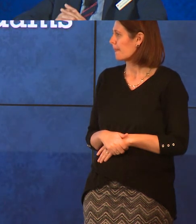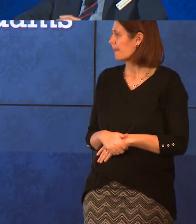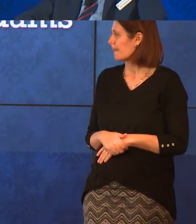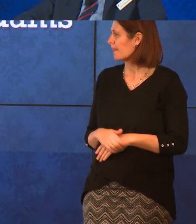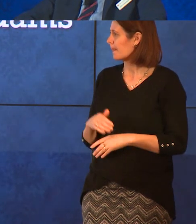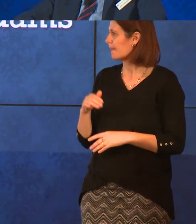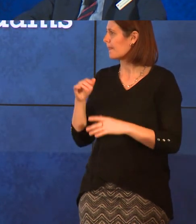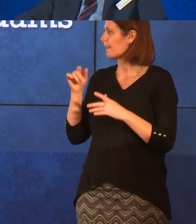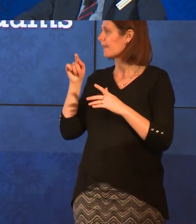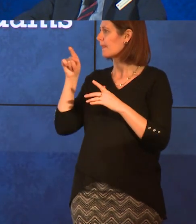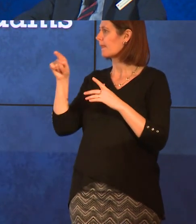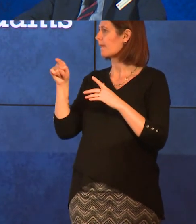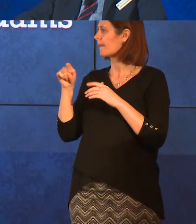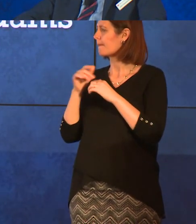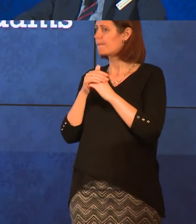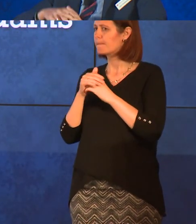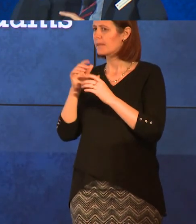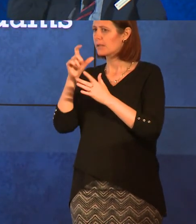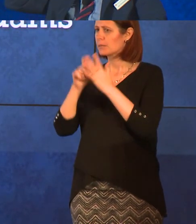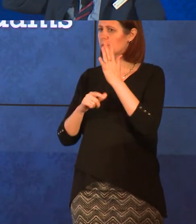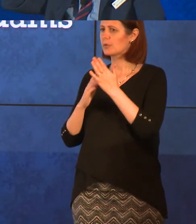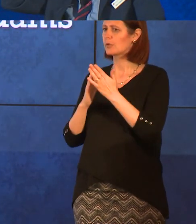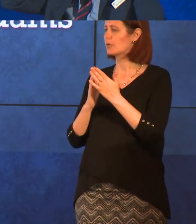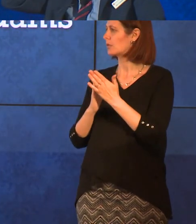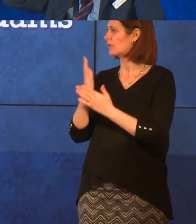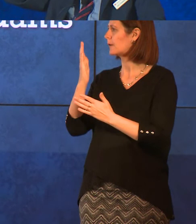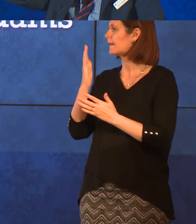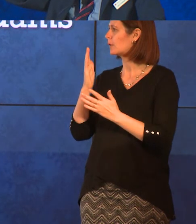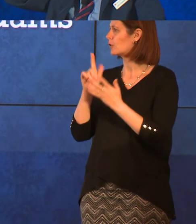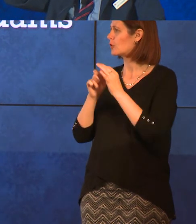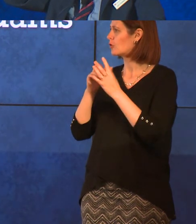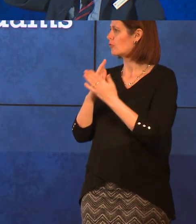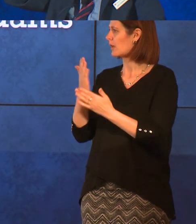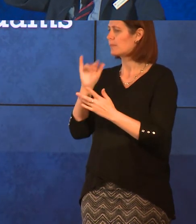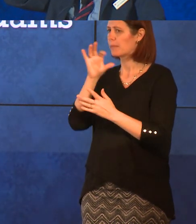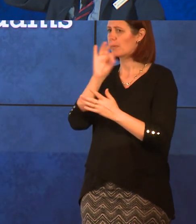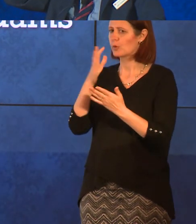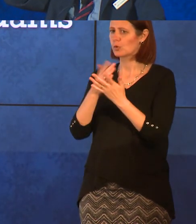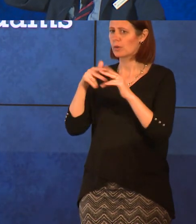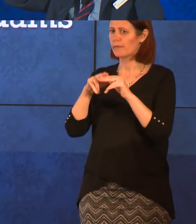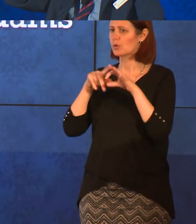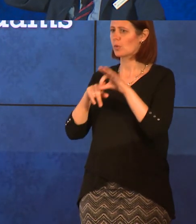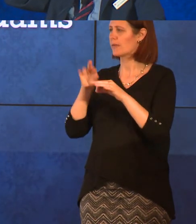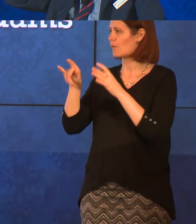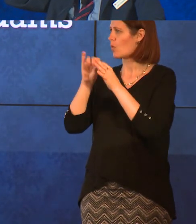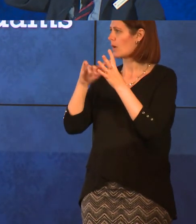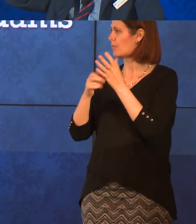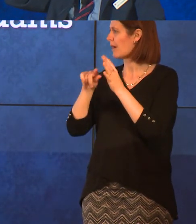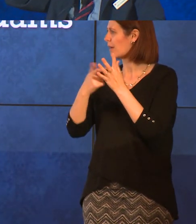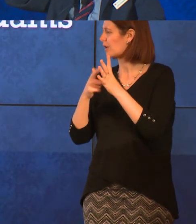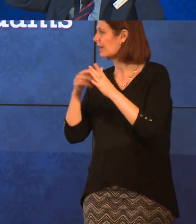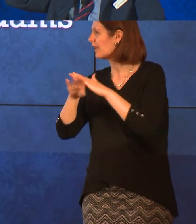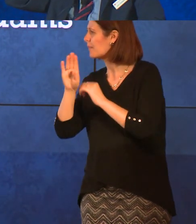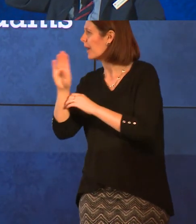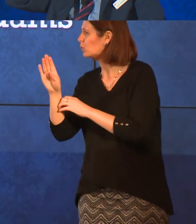Deirdre Griffiths from Philamanta Disability Rights Legal Service in Victoria. This might be a question for Barbara or anyone on the panel,